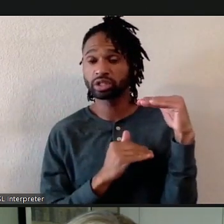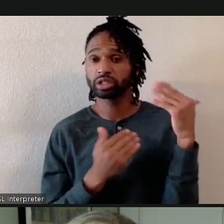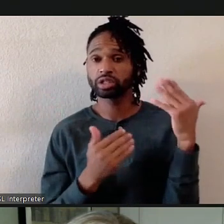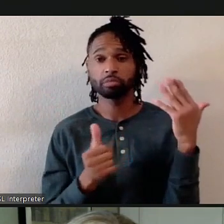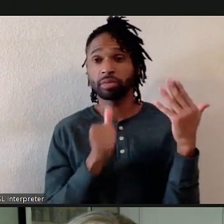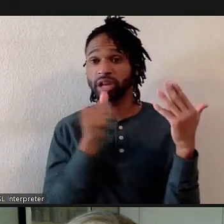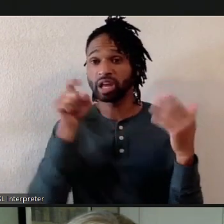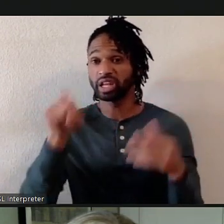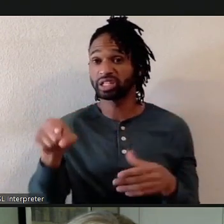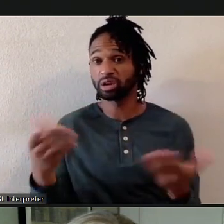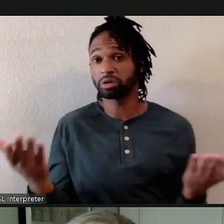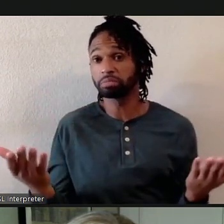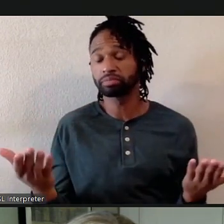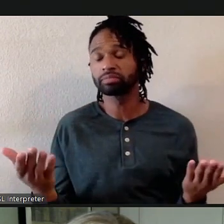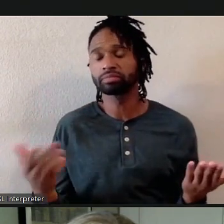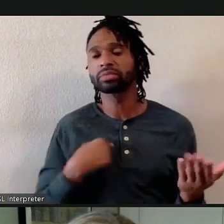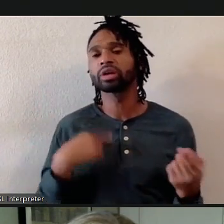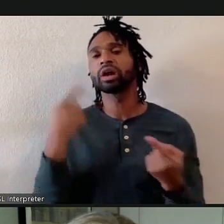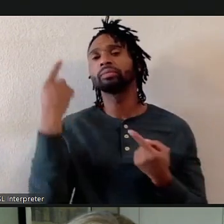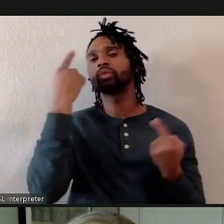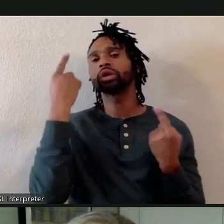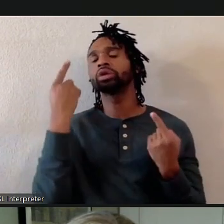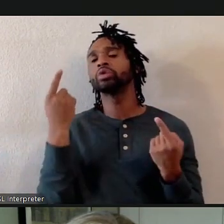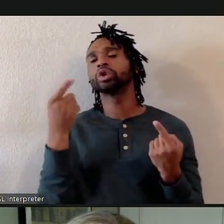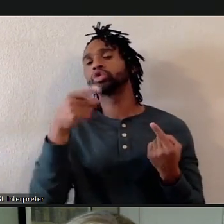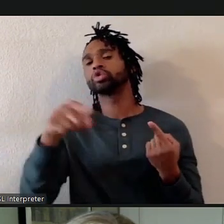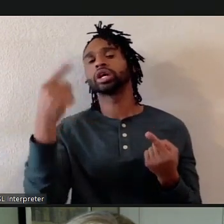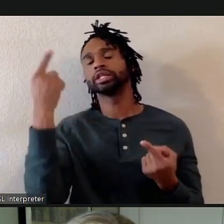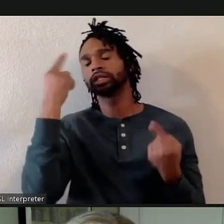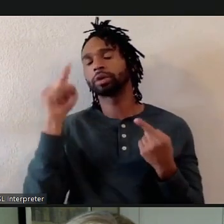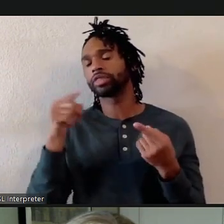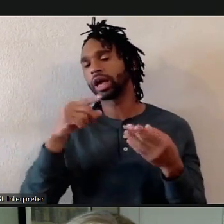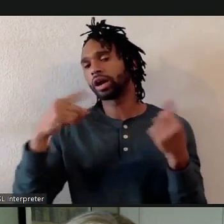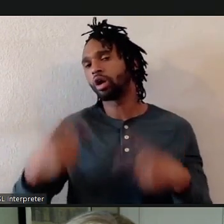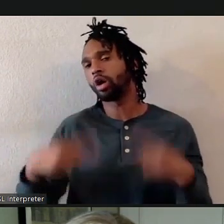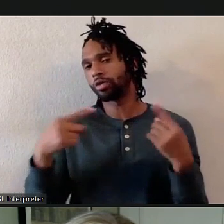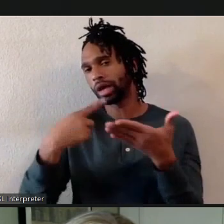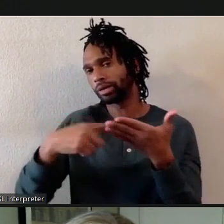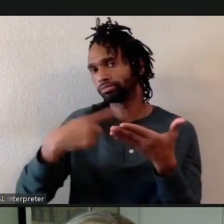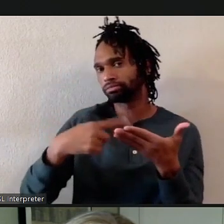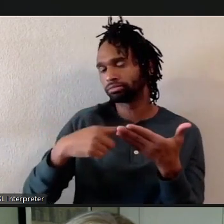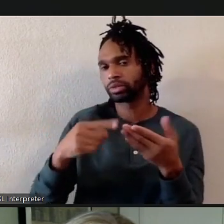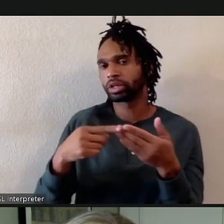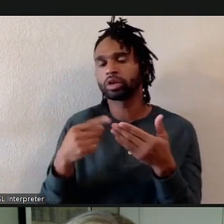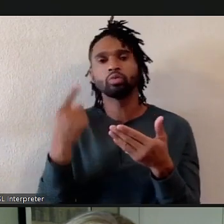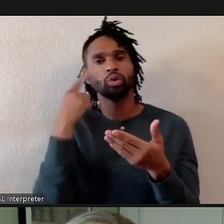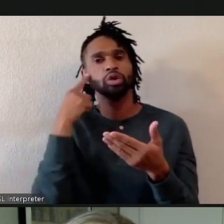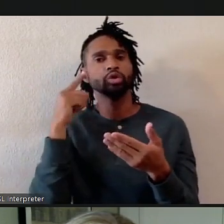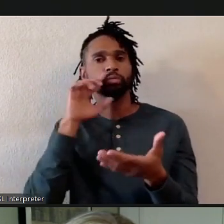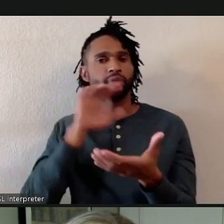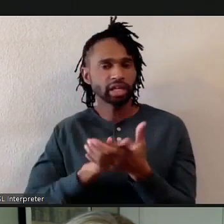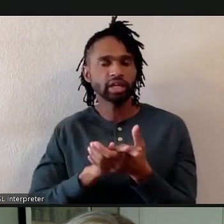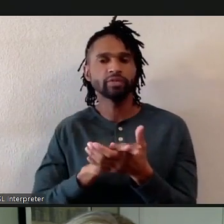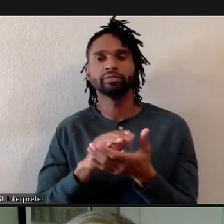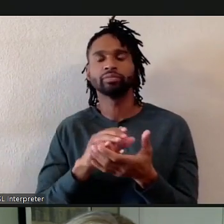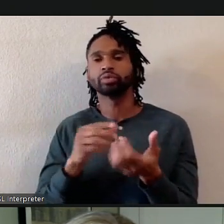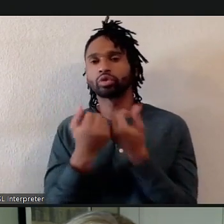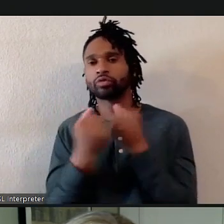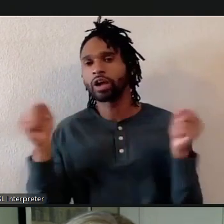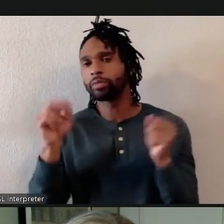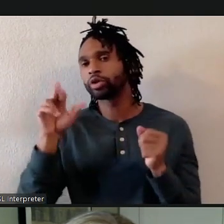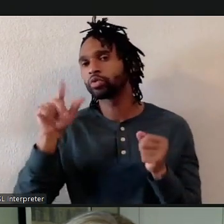necessary. And I'm wondering what you think of that argument, and to what extent you believe the survivability rates that we've